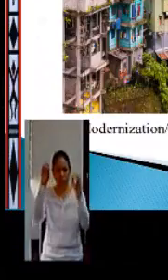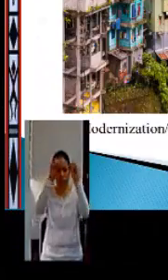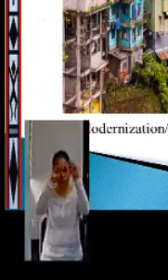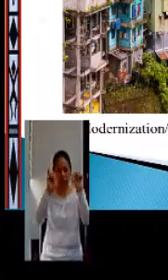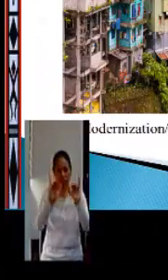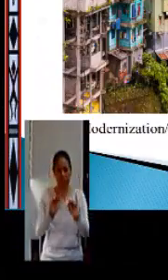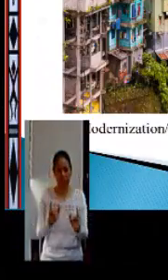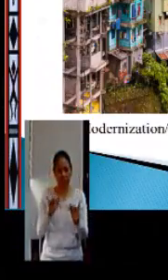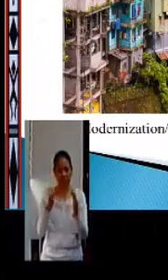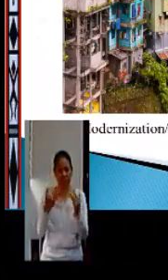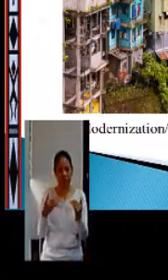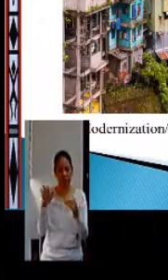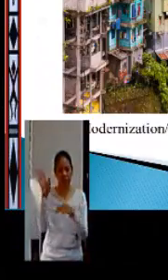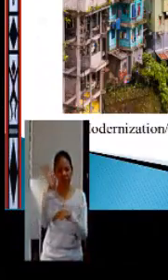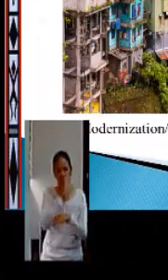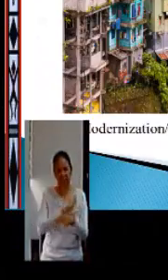aming